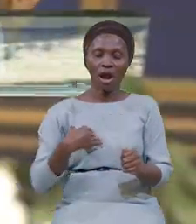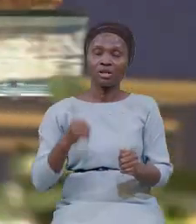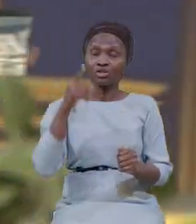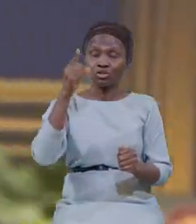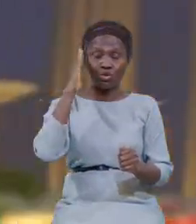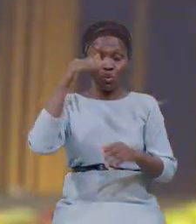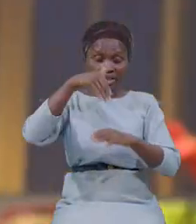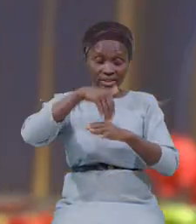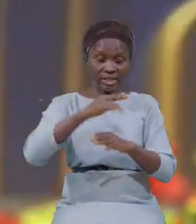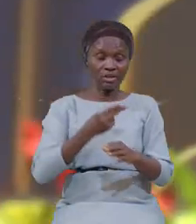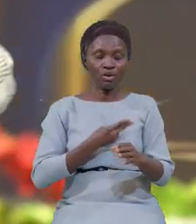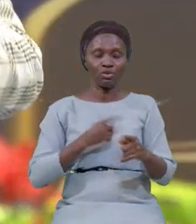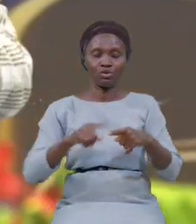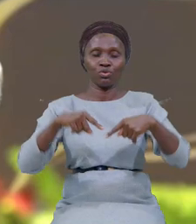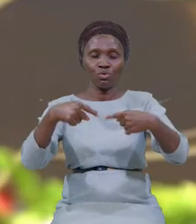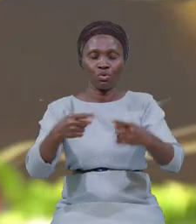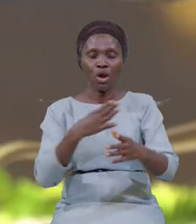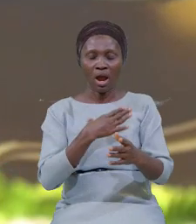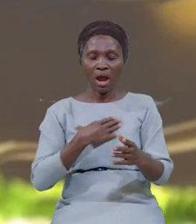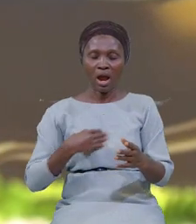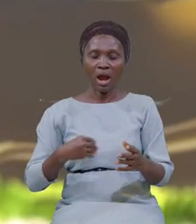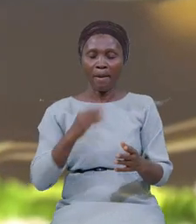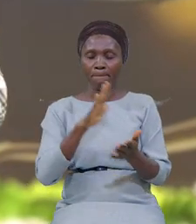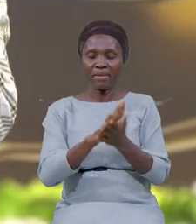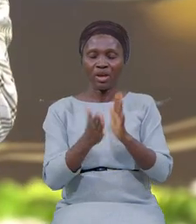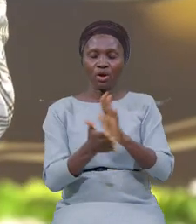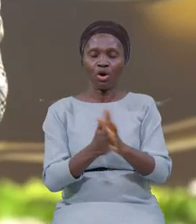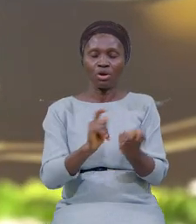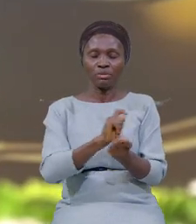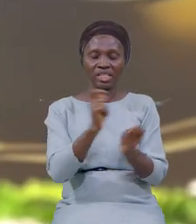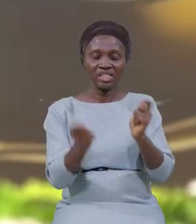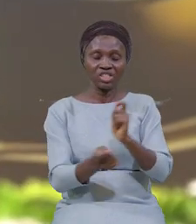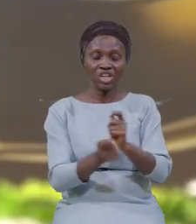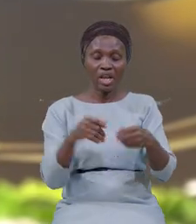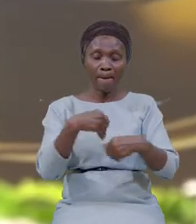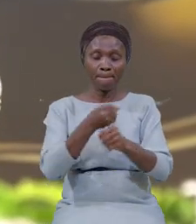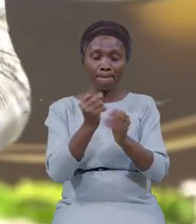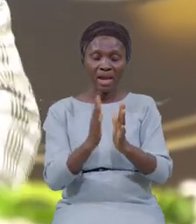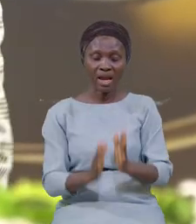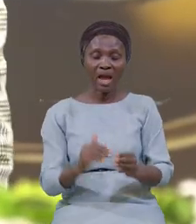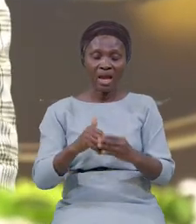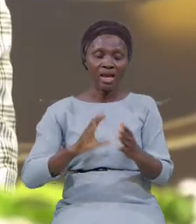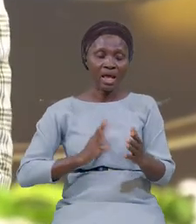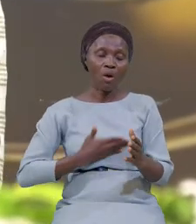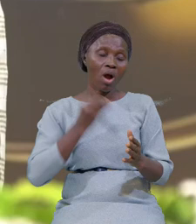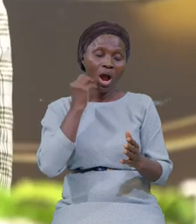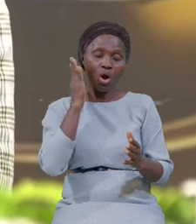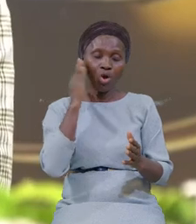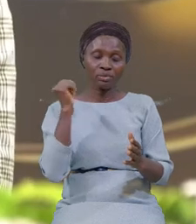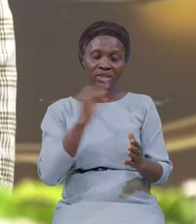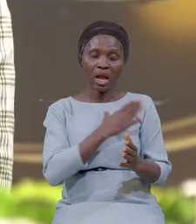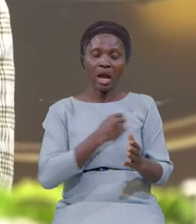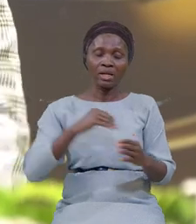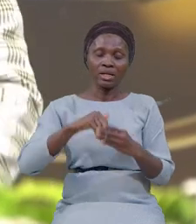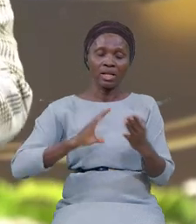forth to be a change maker in our homes, in our communities, in